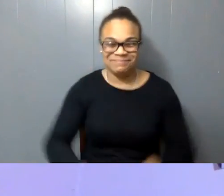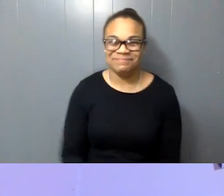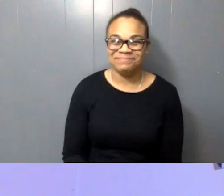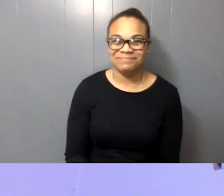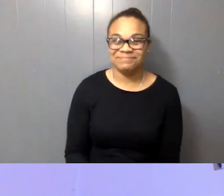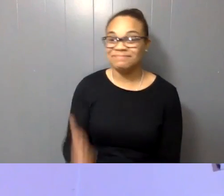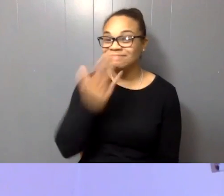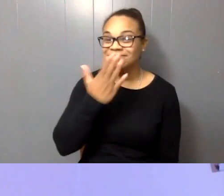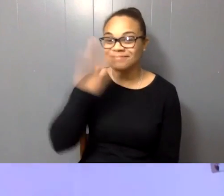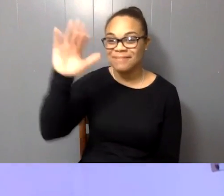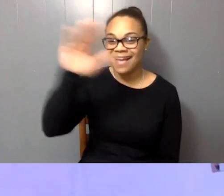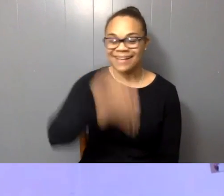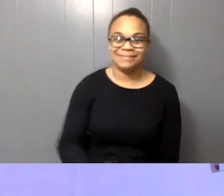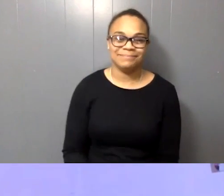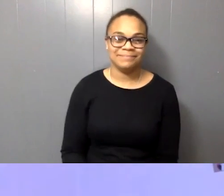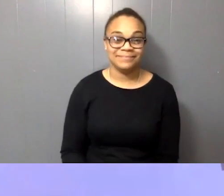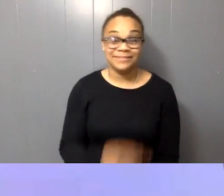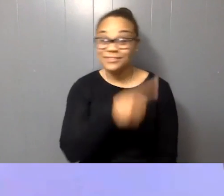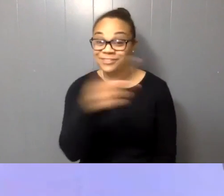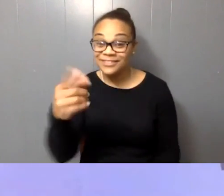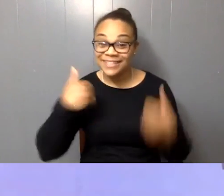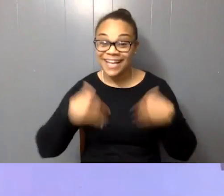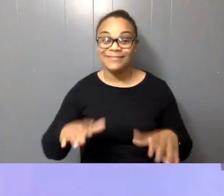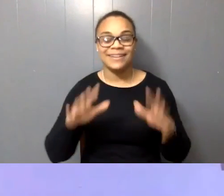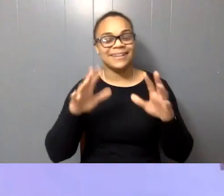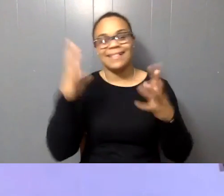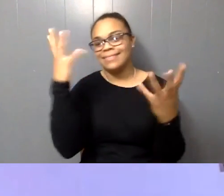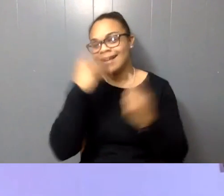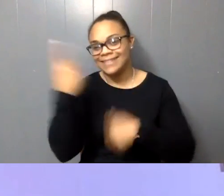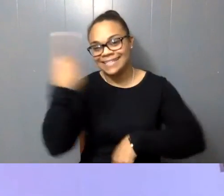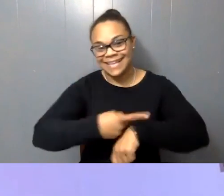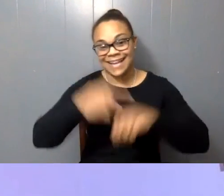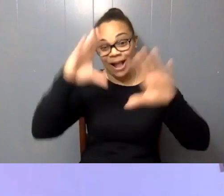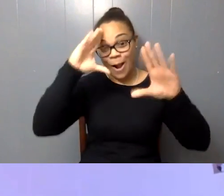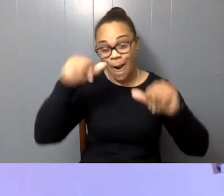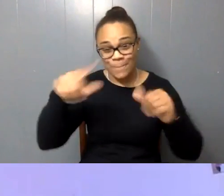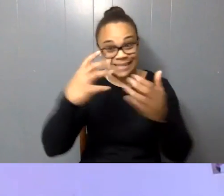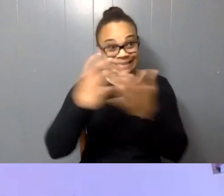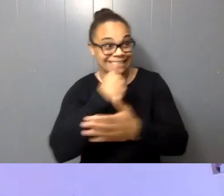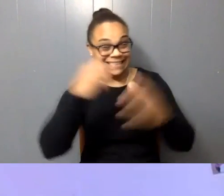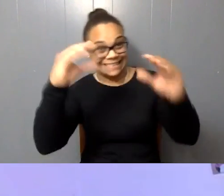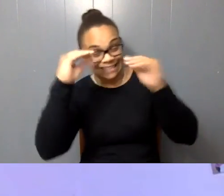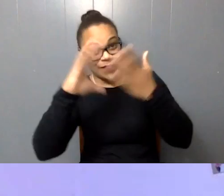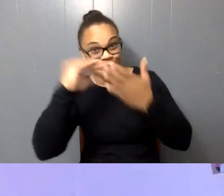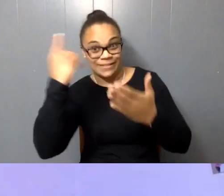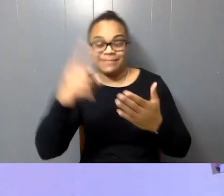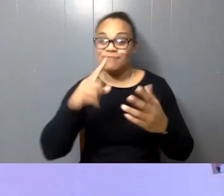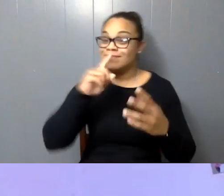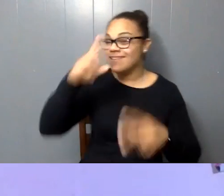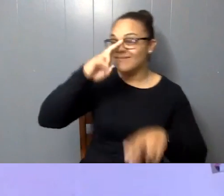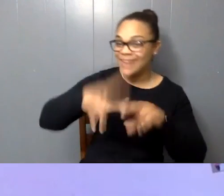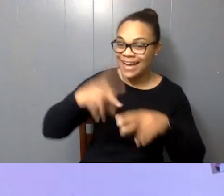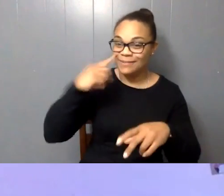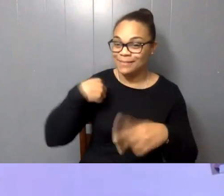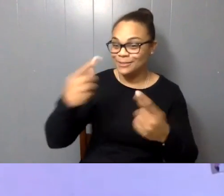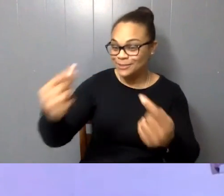Thank Bye, you. everyone. You guys have a very lovely day. I hope this was educational. This was very fun to do. It didn't feel